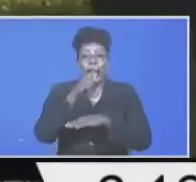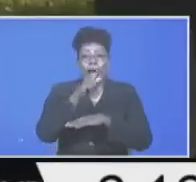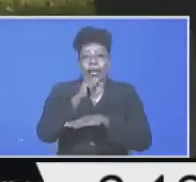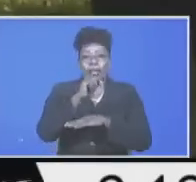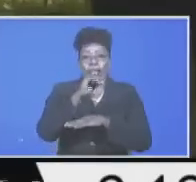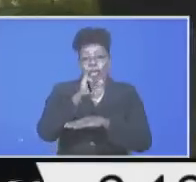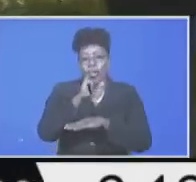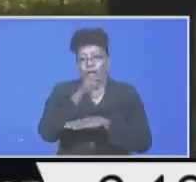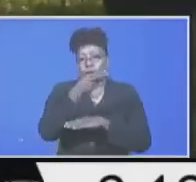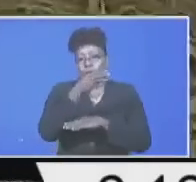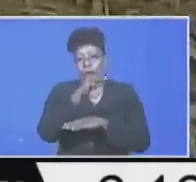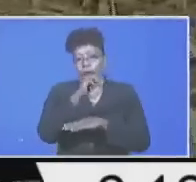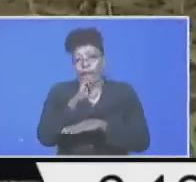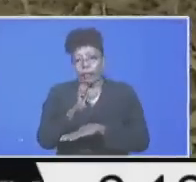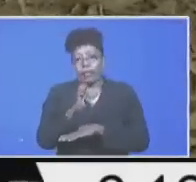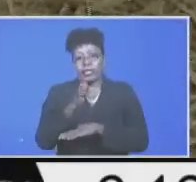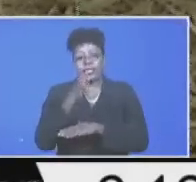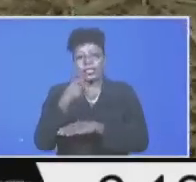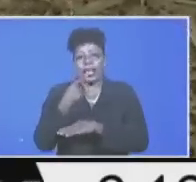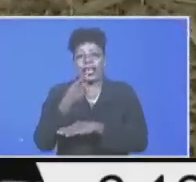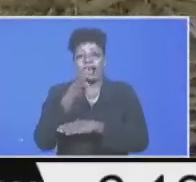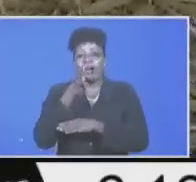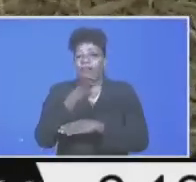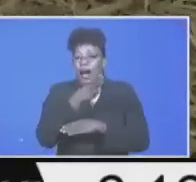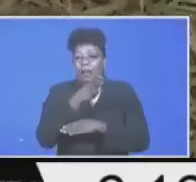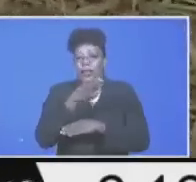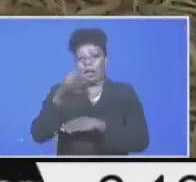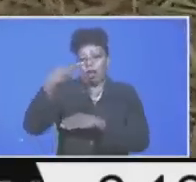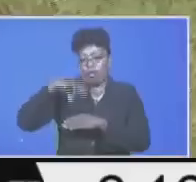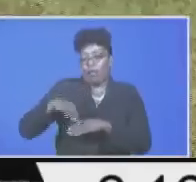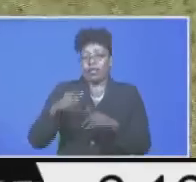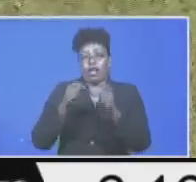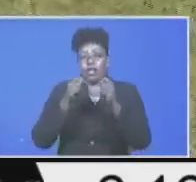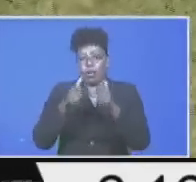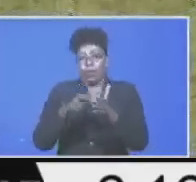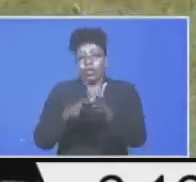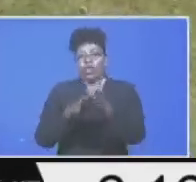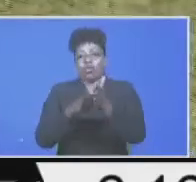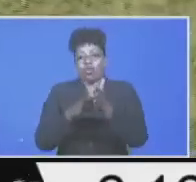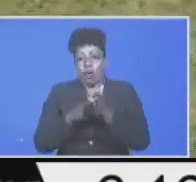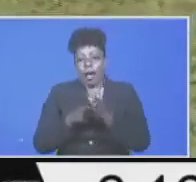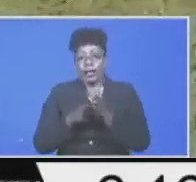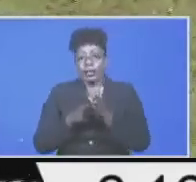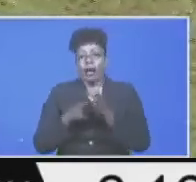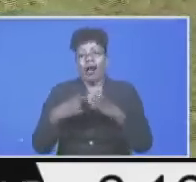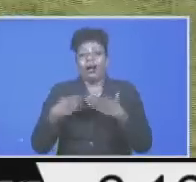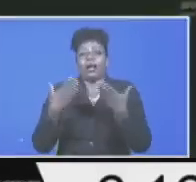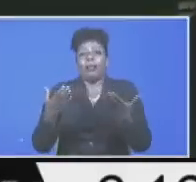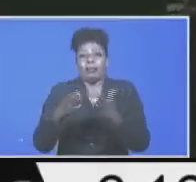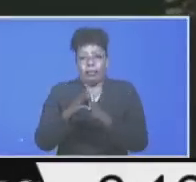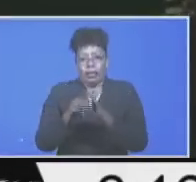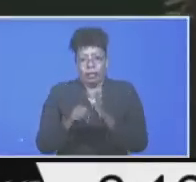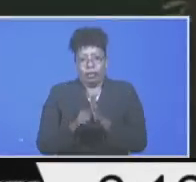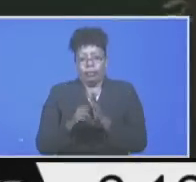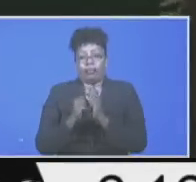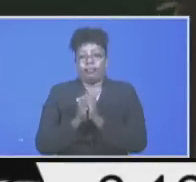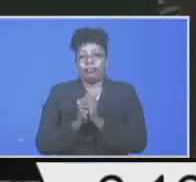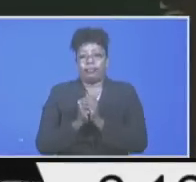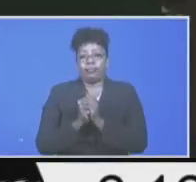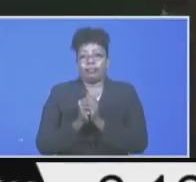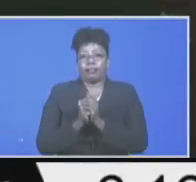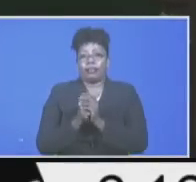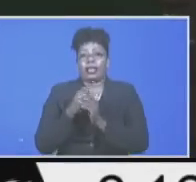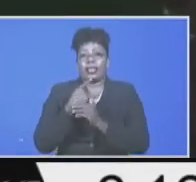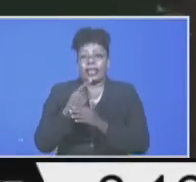tomatoes. The vendor says with farming, profit is not instant, but it requires a certain degree of commitment. You have to